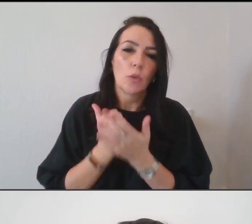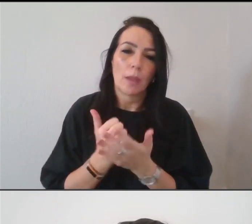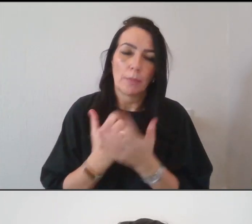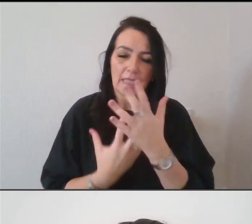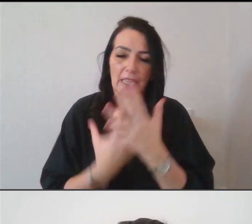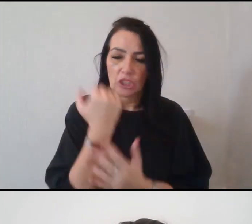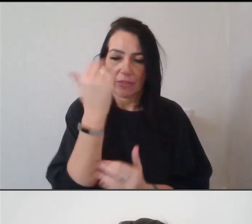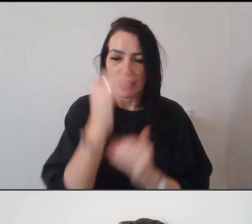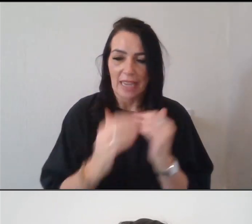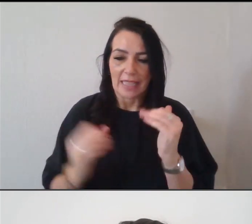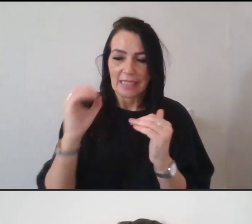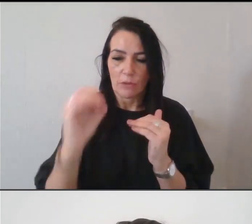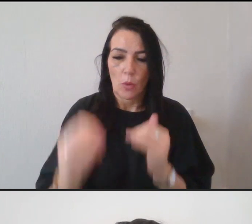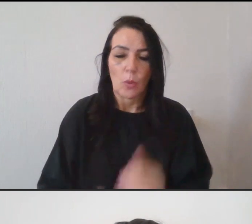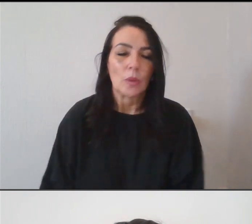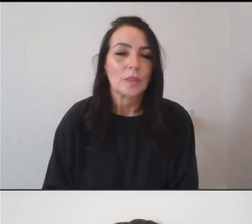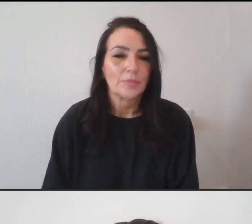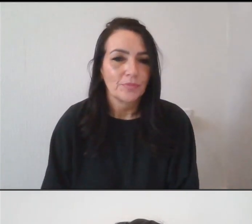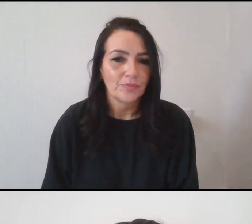net zero. So I think really